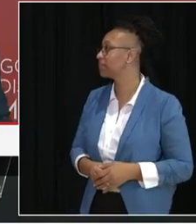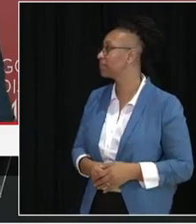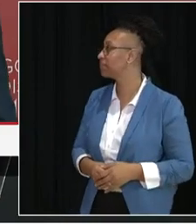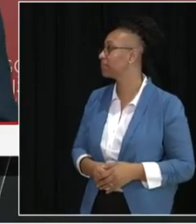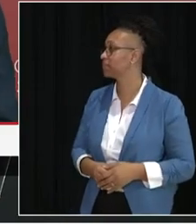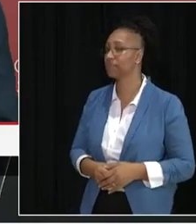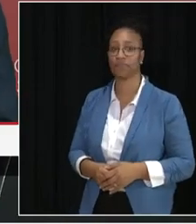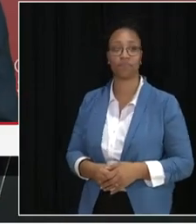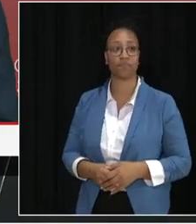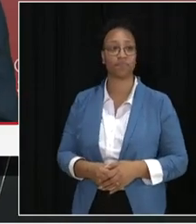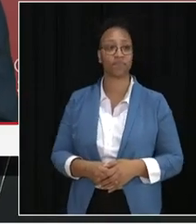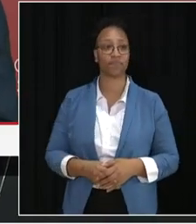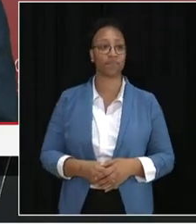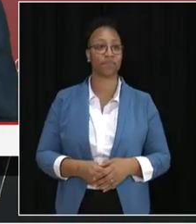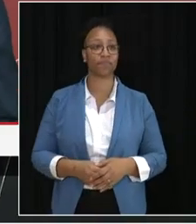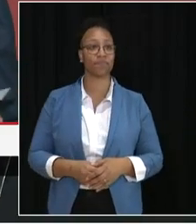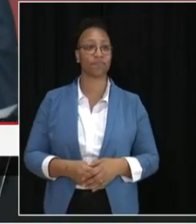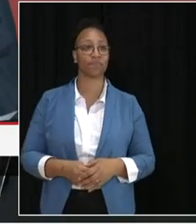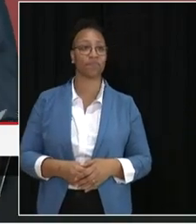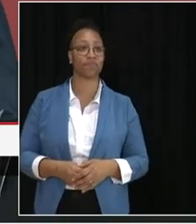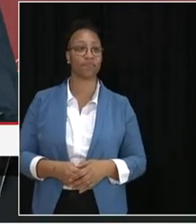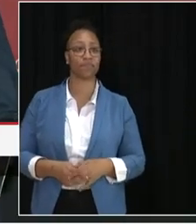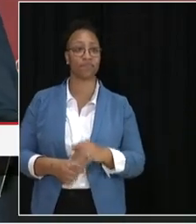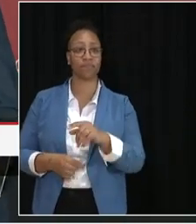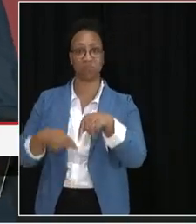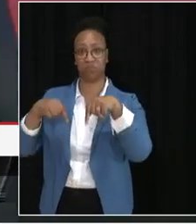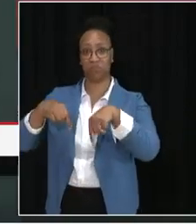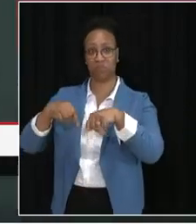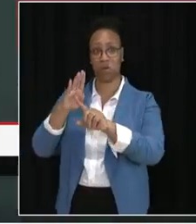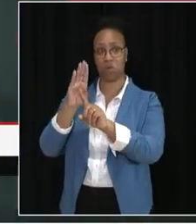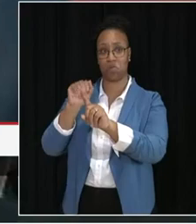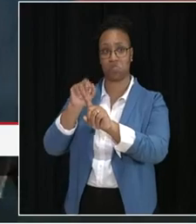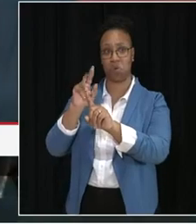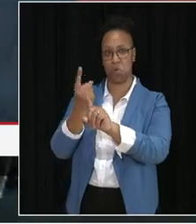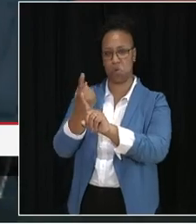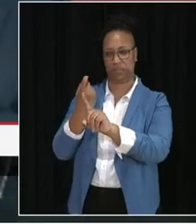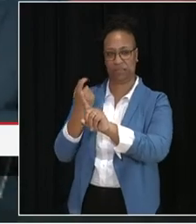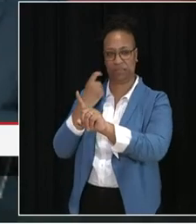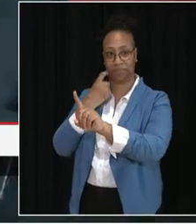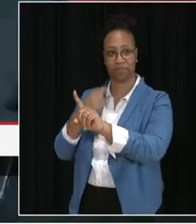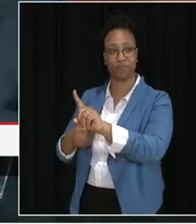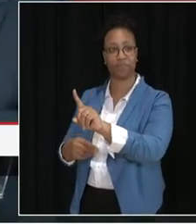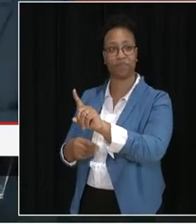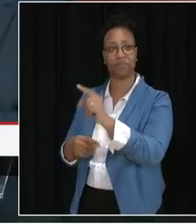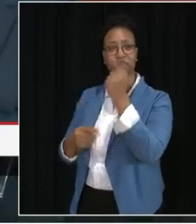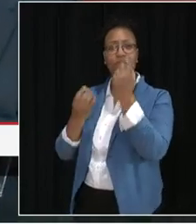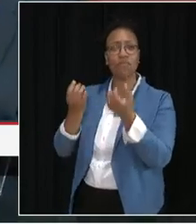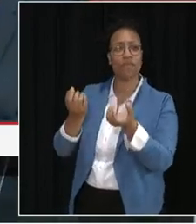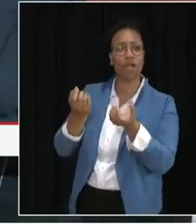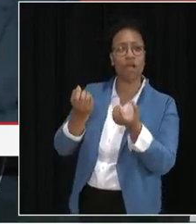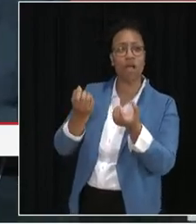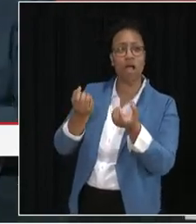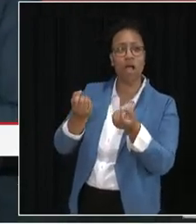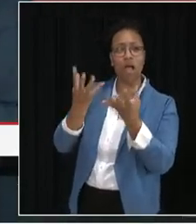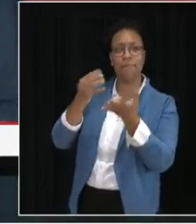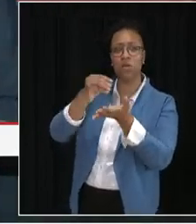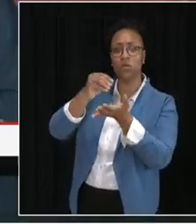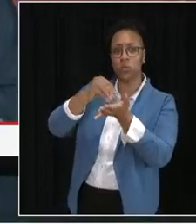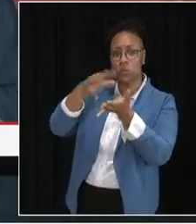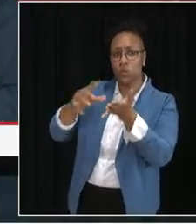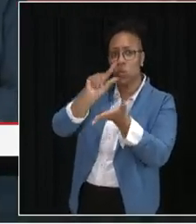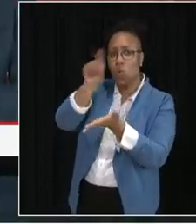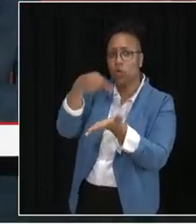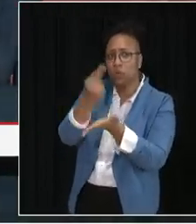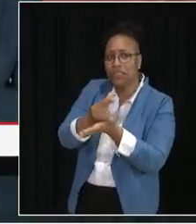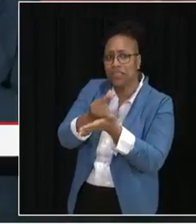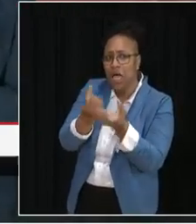On BARD, can somebody give us just some data on how many students have graduated since it's opened? How many have graduated